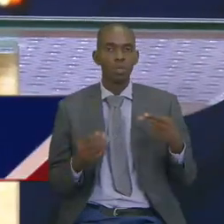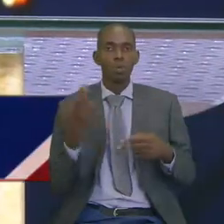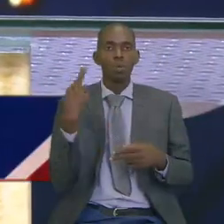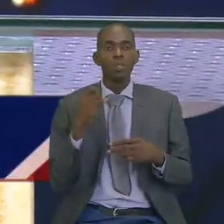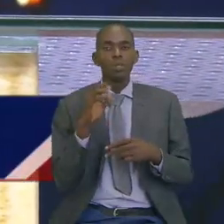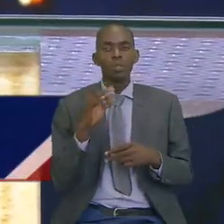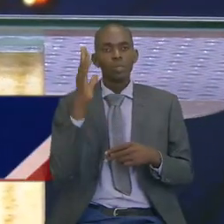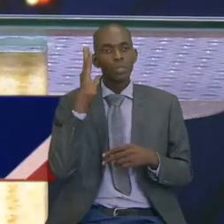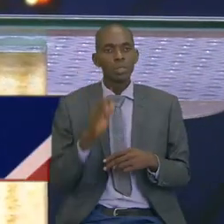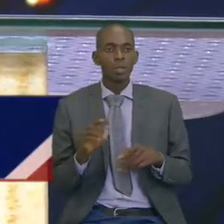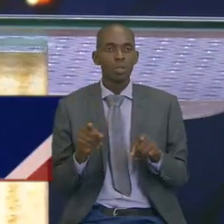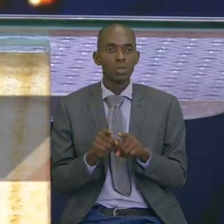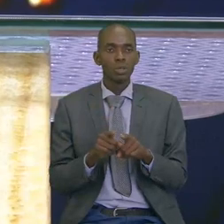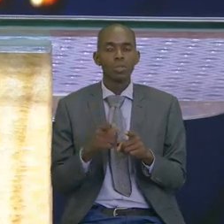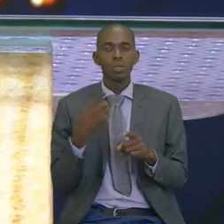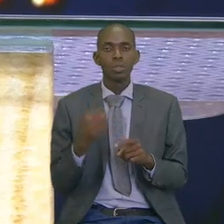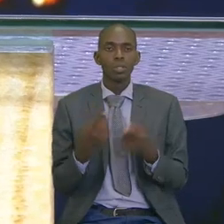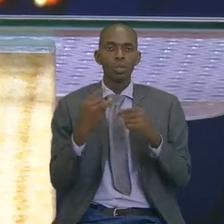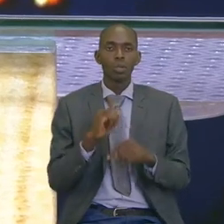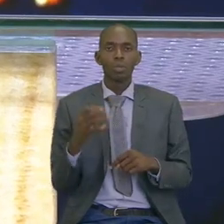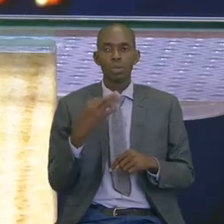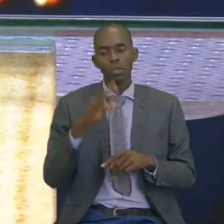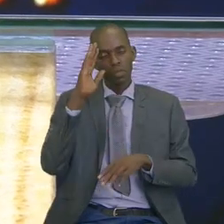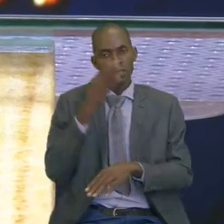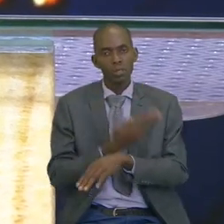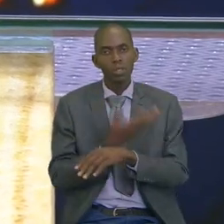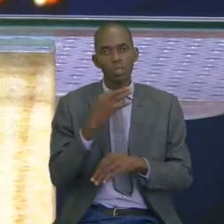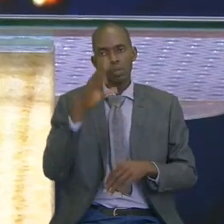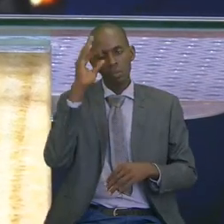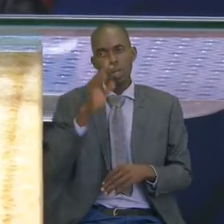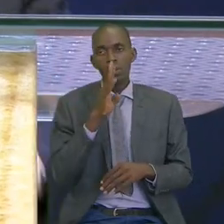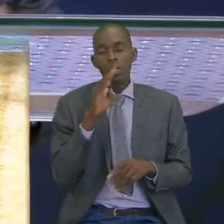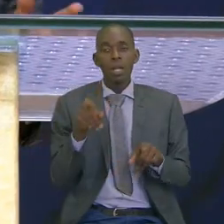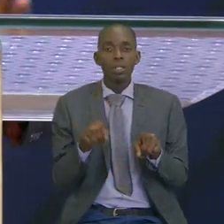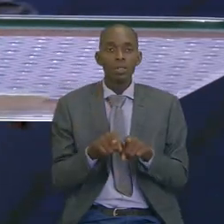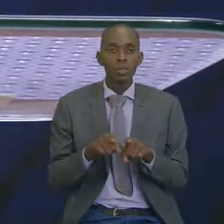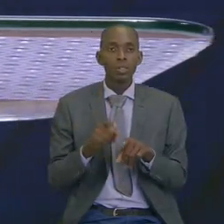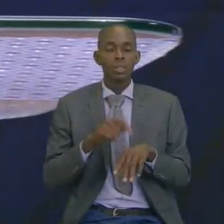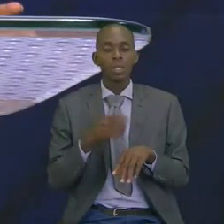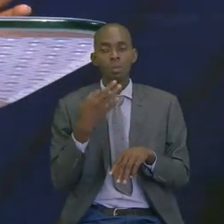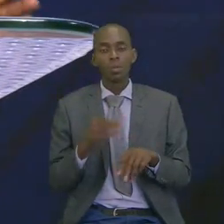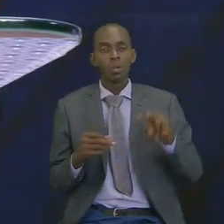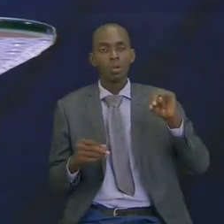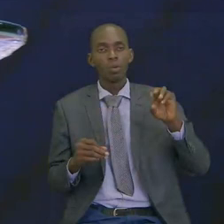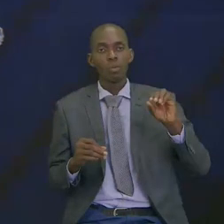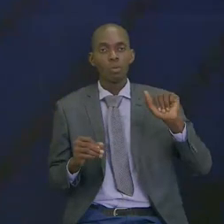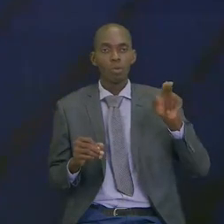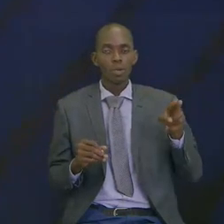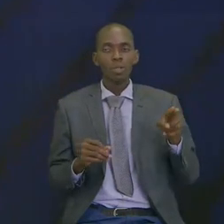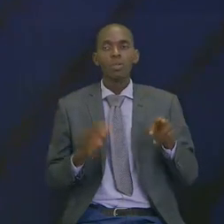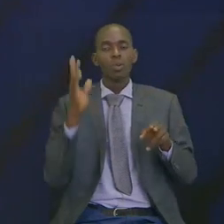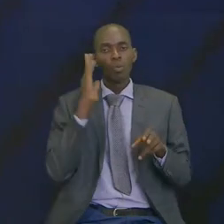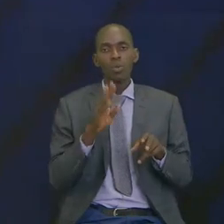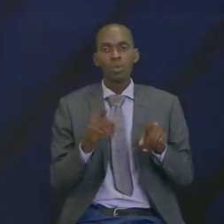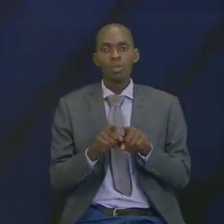also the coming of the Son of Man be. As the days of Noah, so will the day of the coming